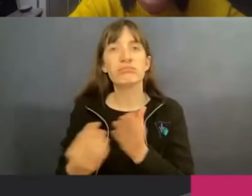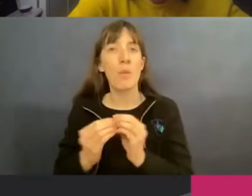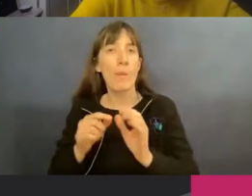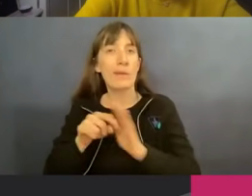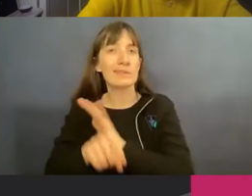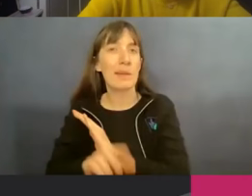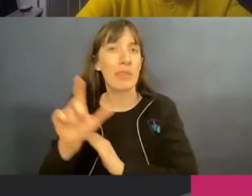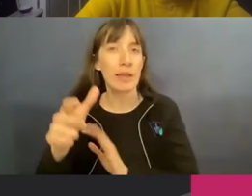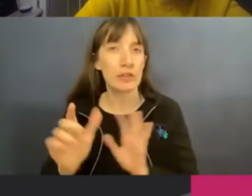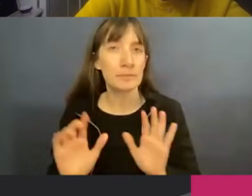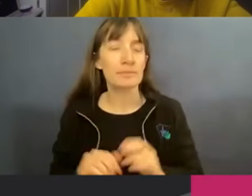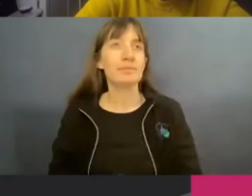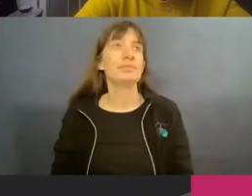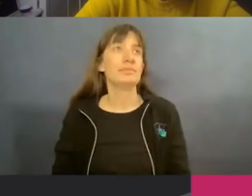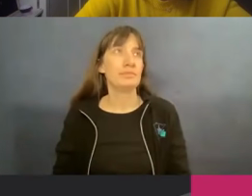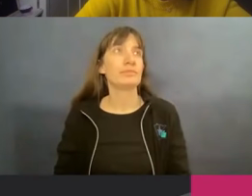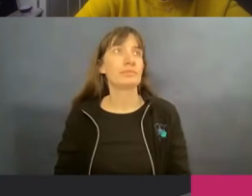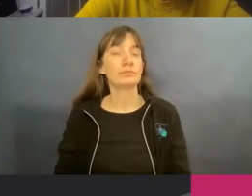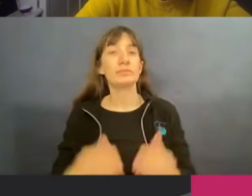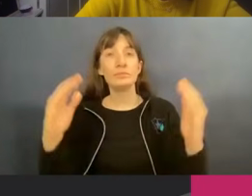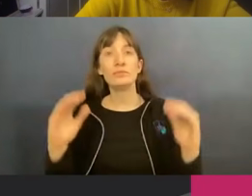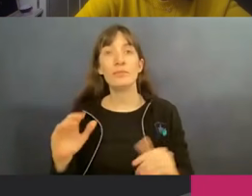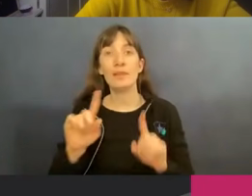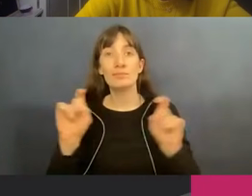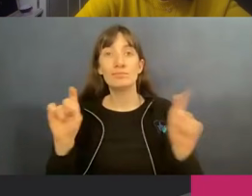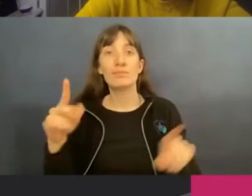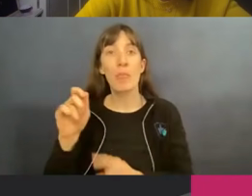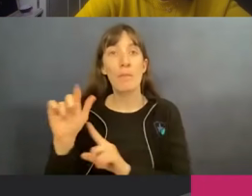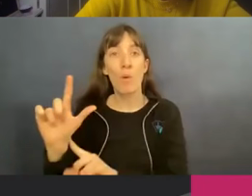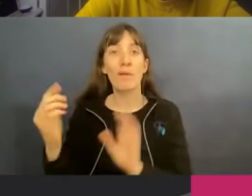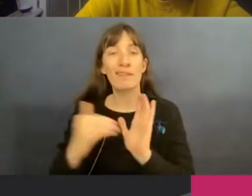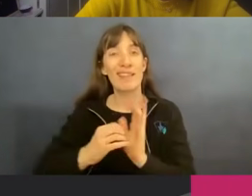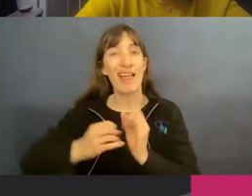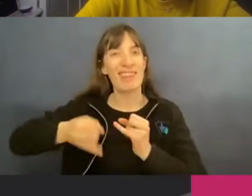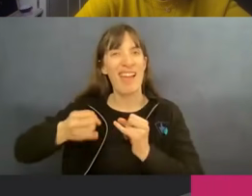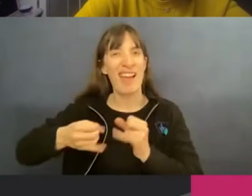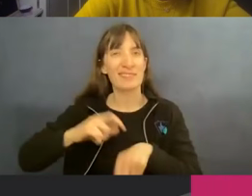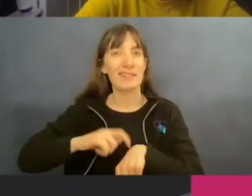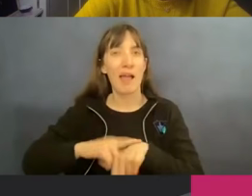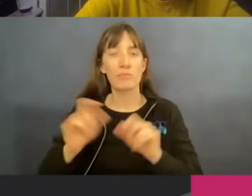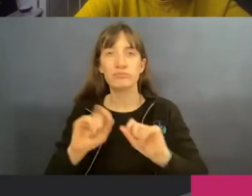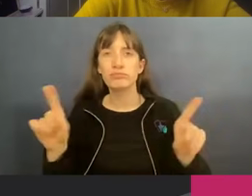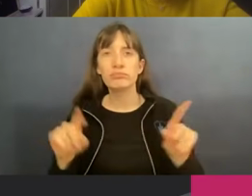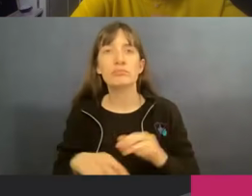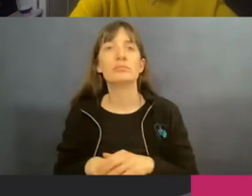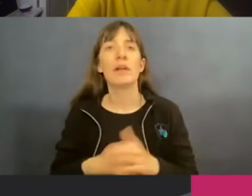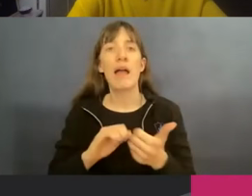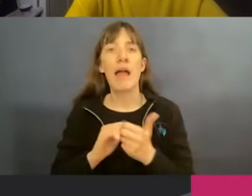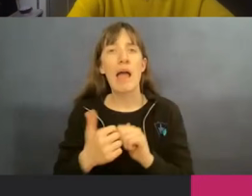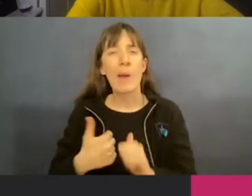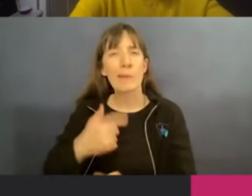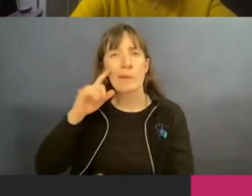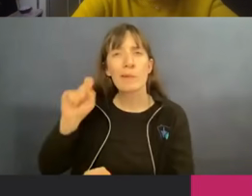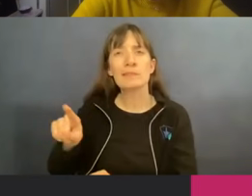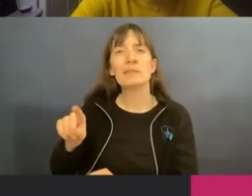Okay. So there is a poll this is the last poll of how can we tell if a child